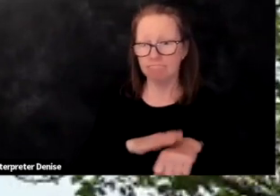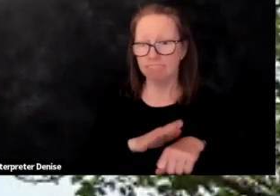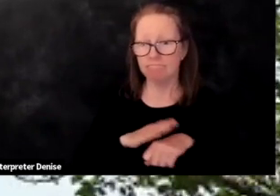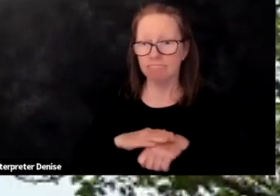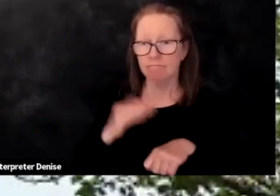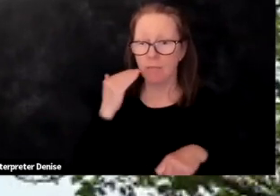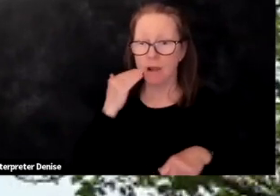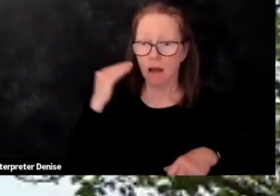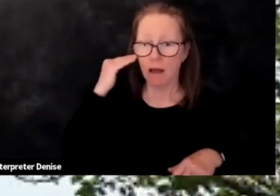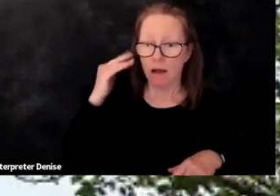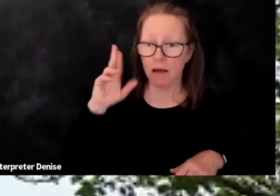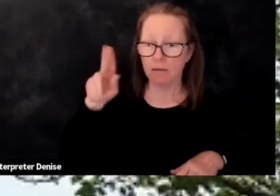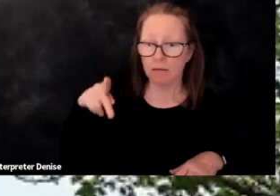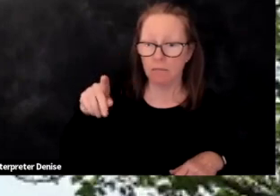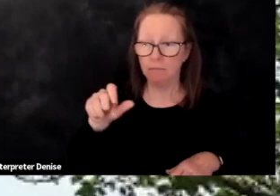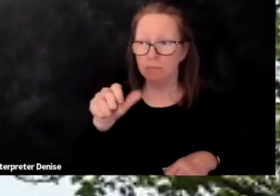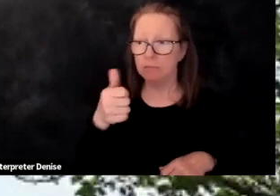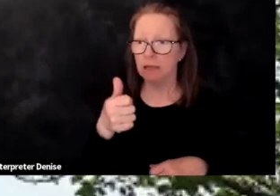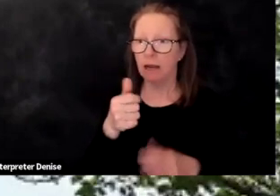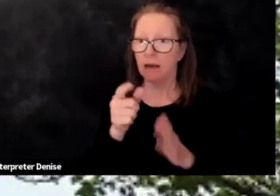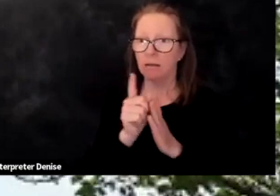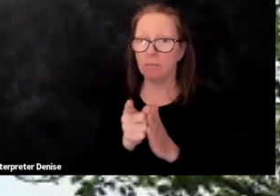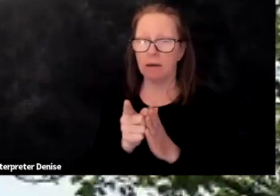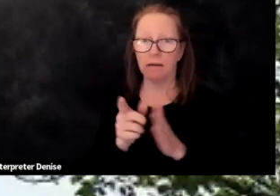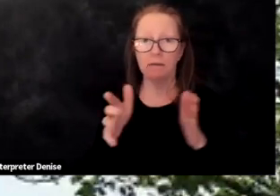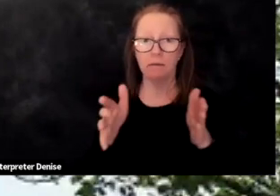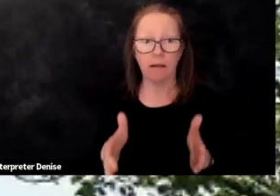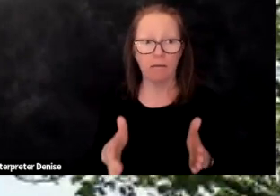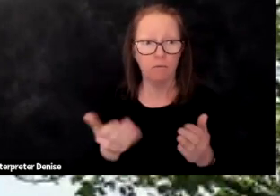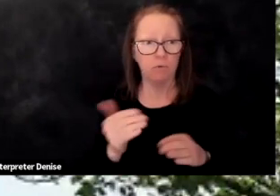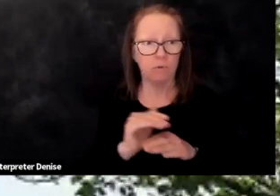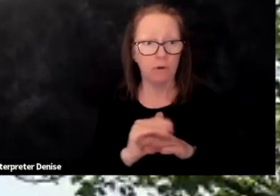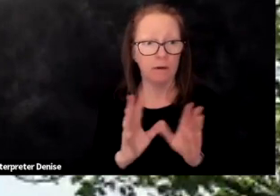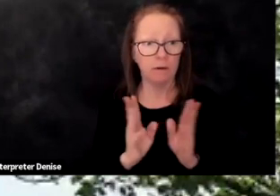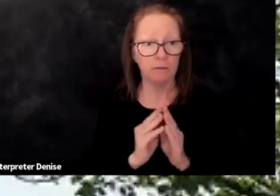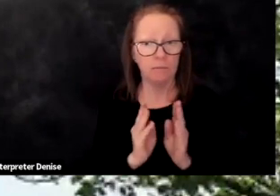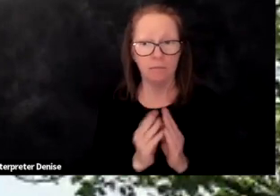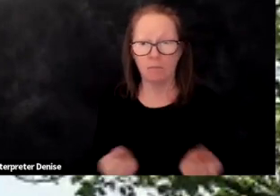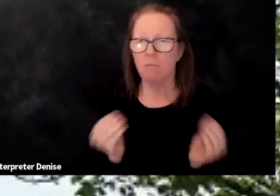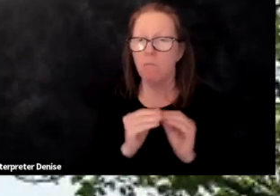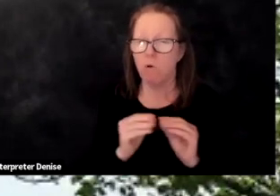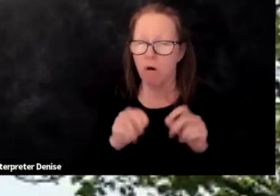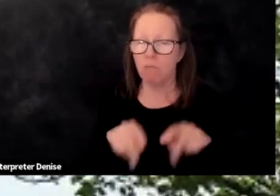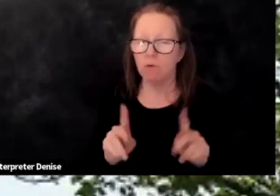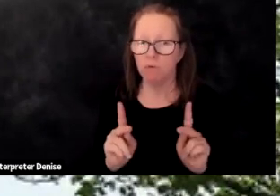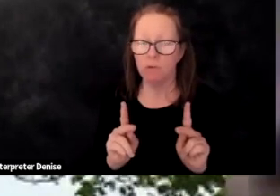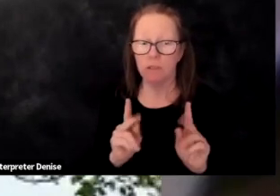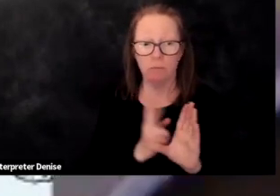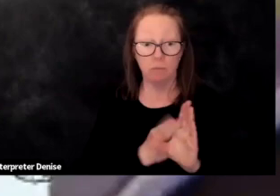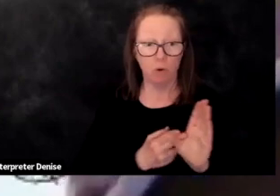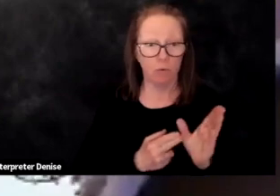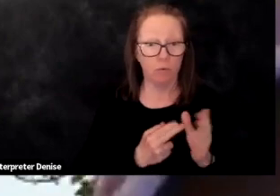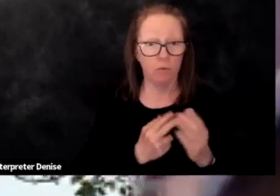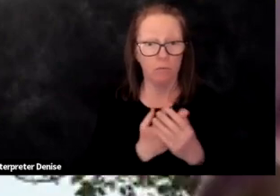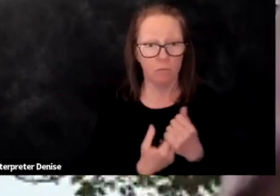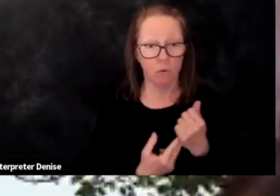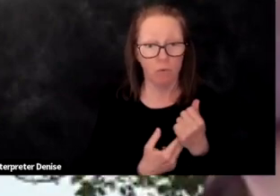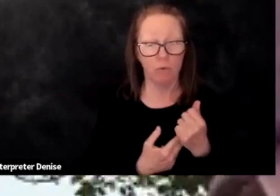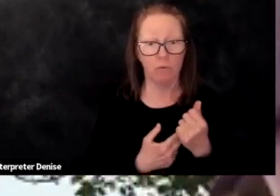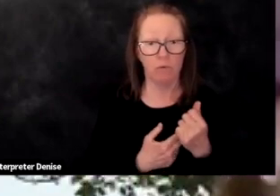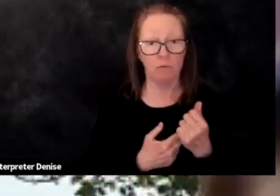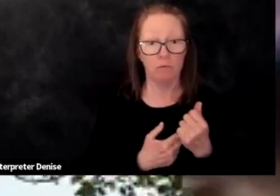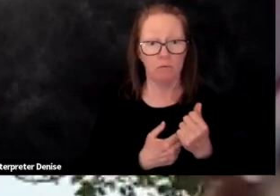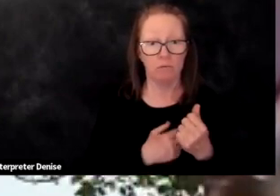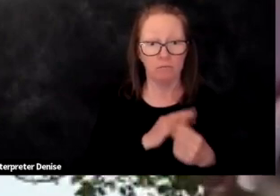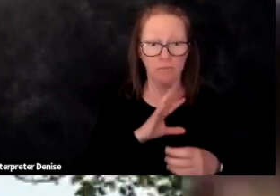on tonight's meeting. And like I said, there are going to be a lot more opportunities to both participate after tonight's meeting, where